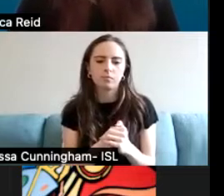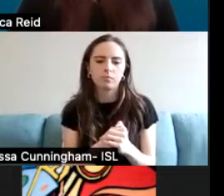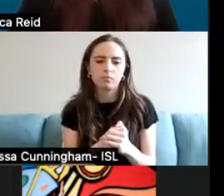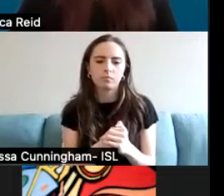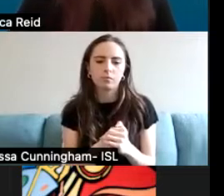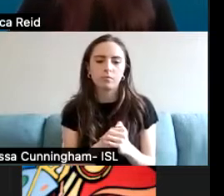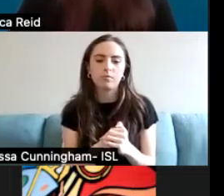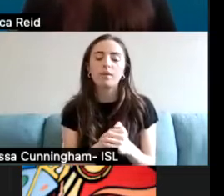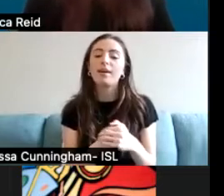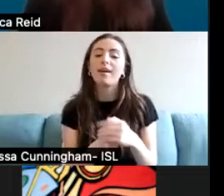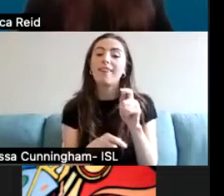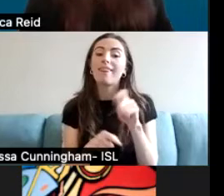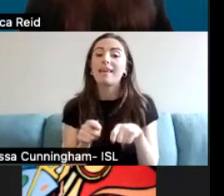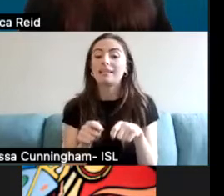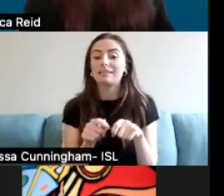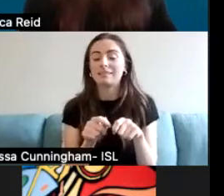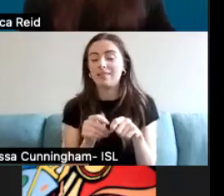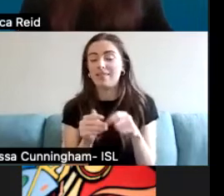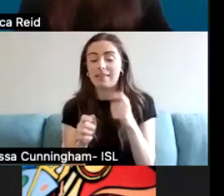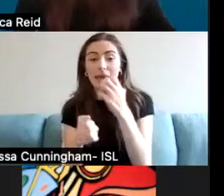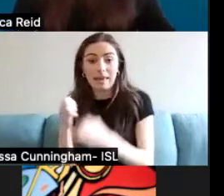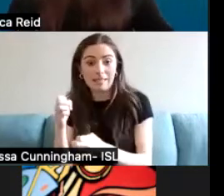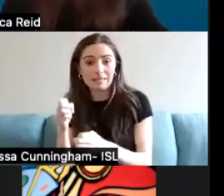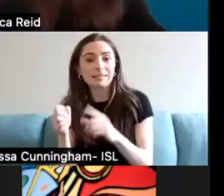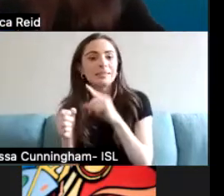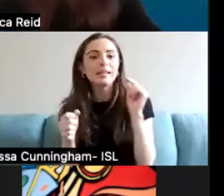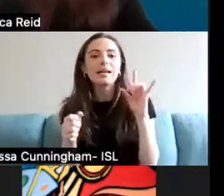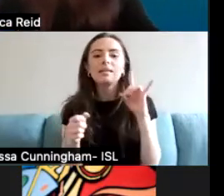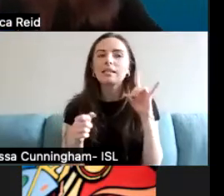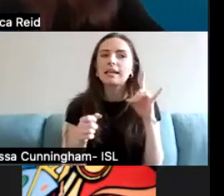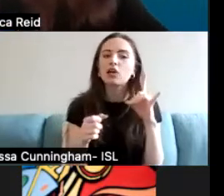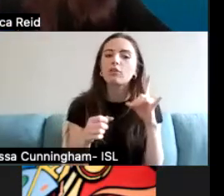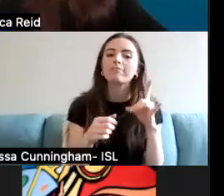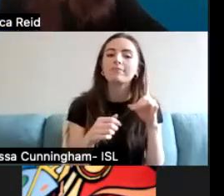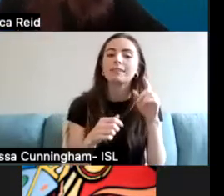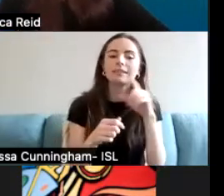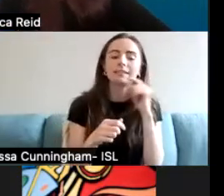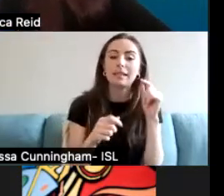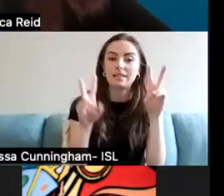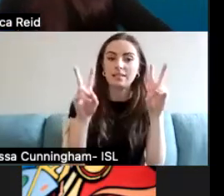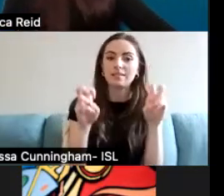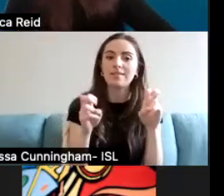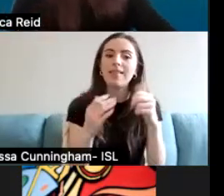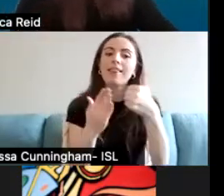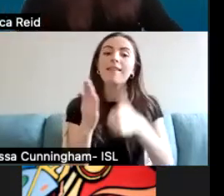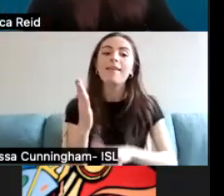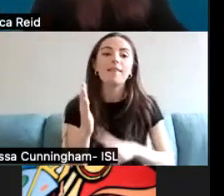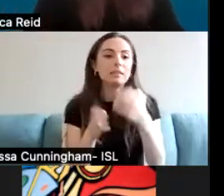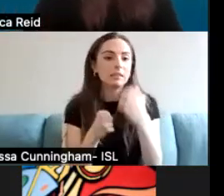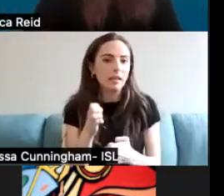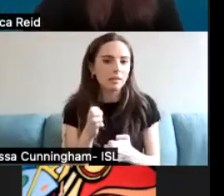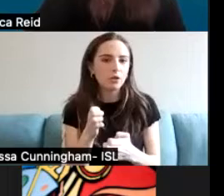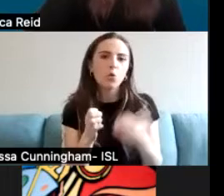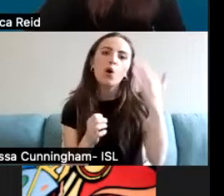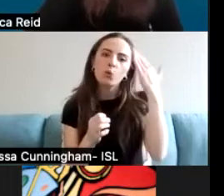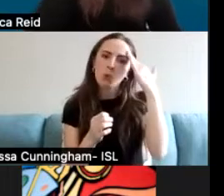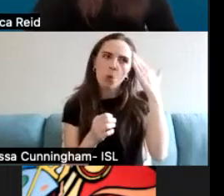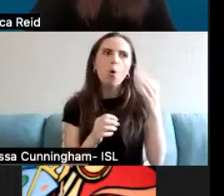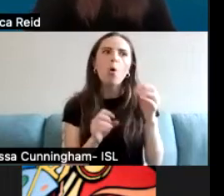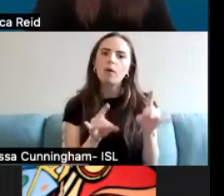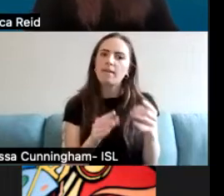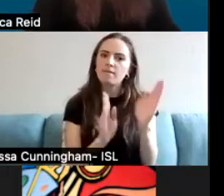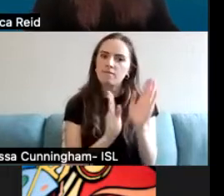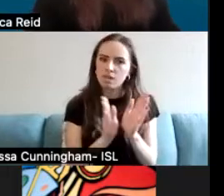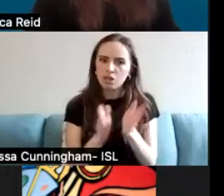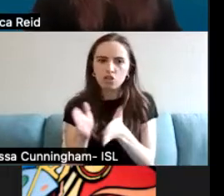list end. So what you'll notice there is that it's reading through the list and it's able to know what the